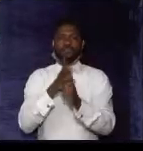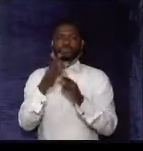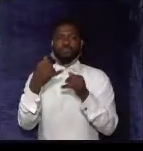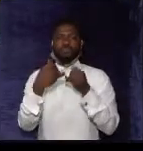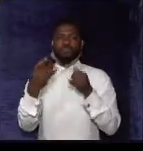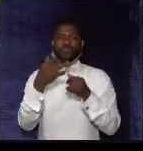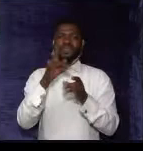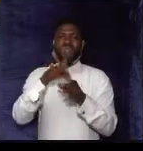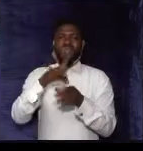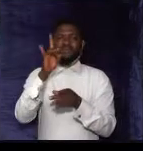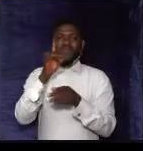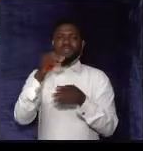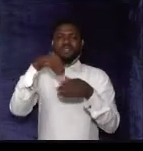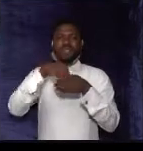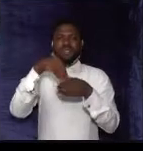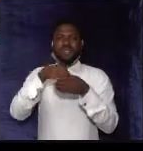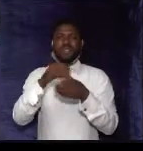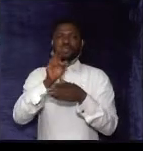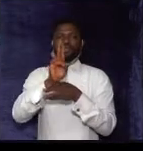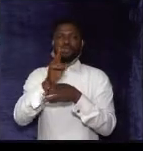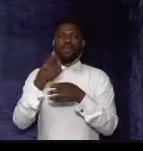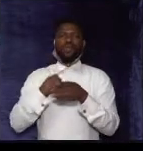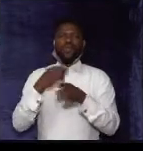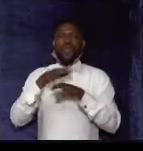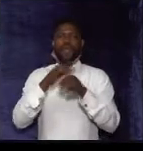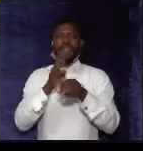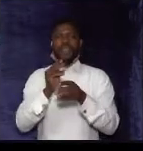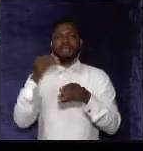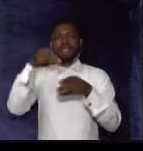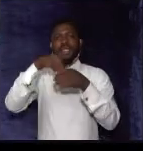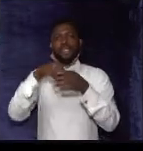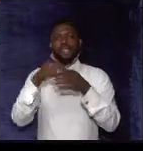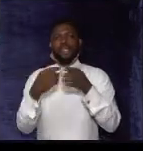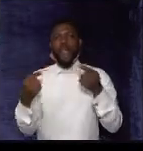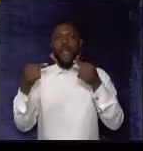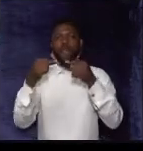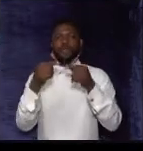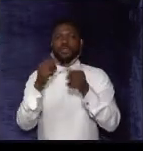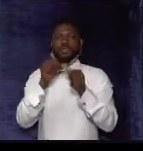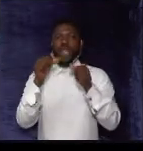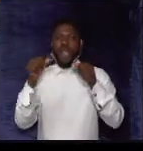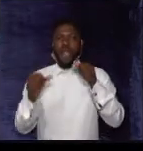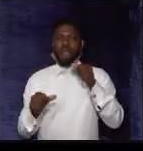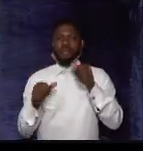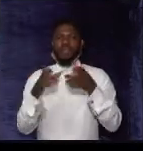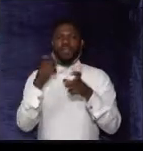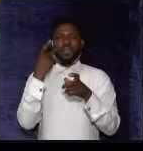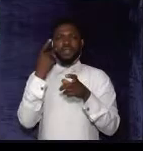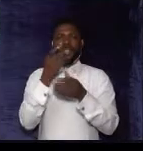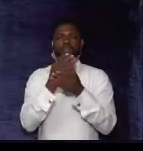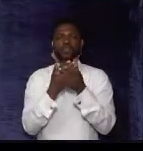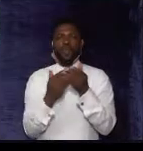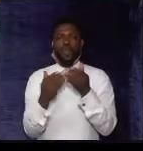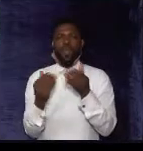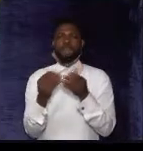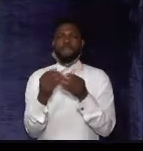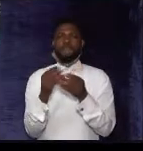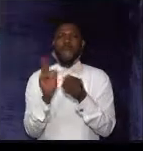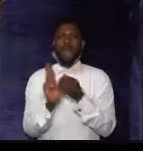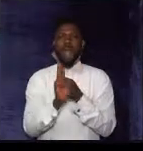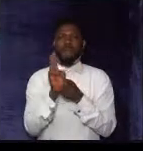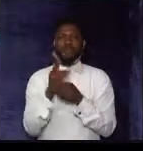are now found inside a U, and we call them interior opposite angles. So let's look at